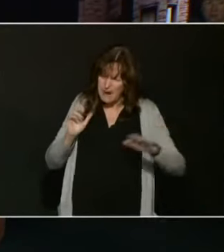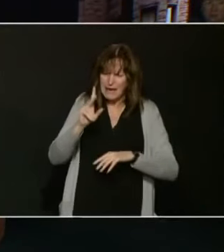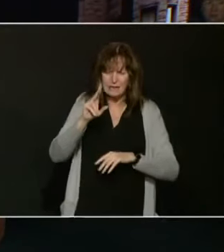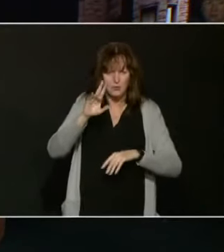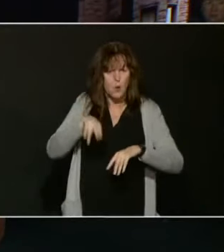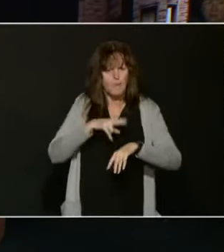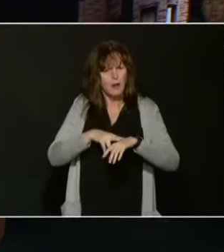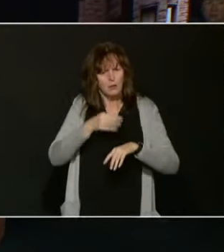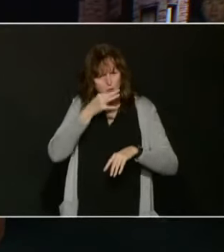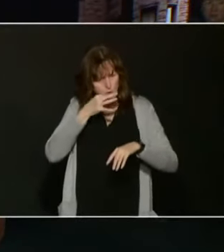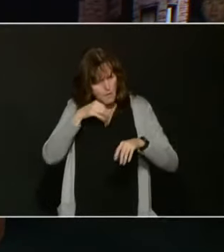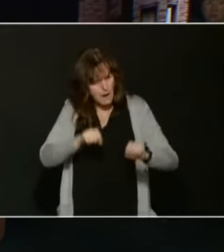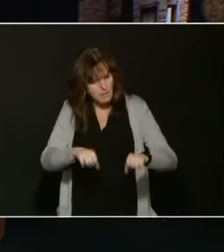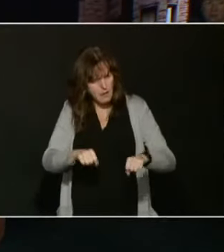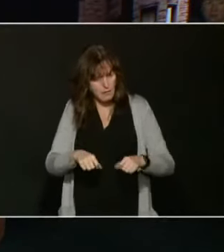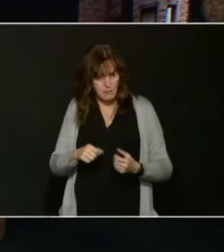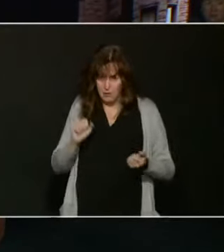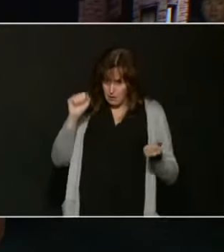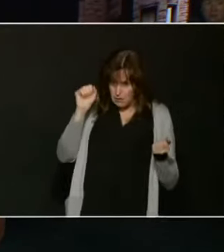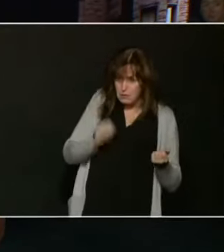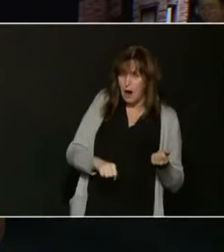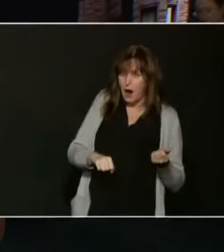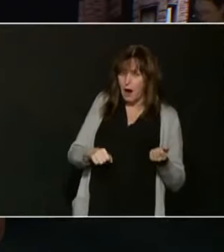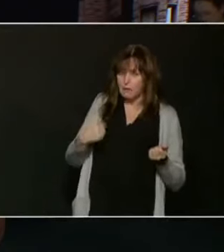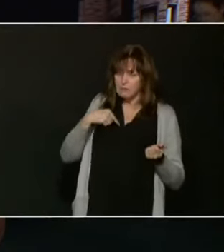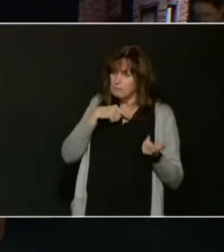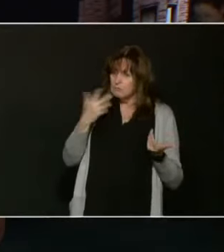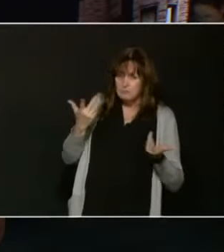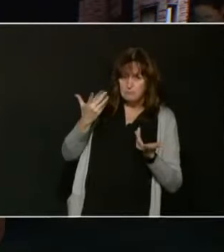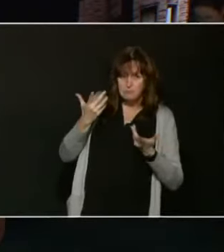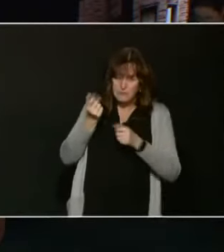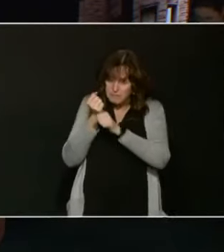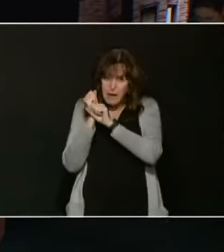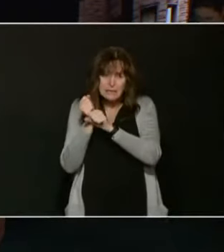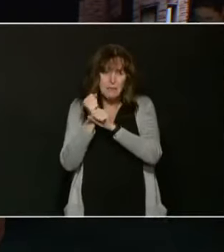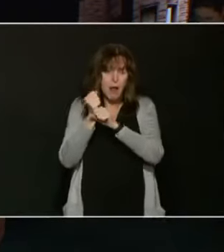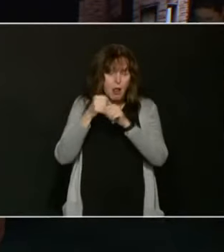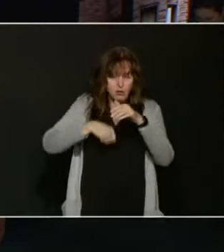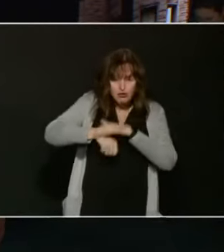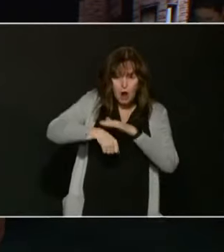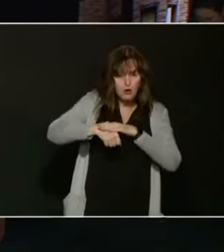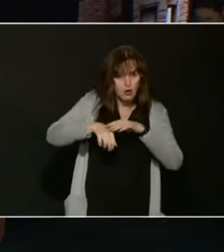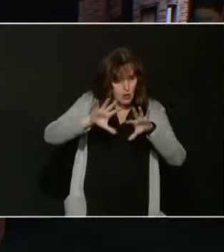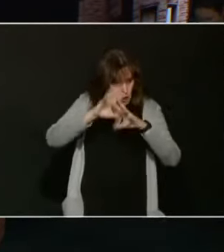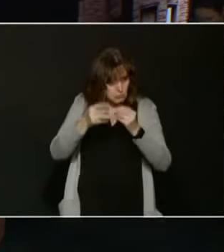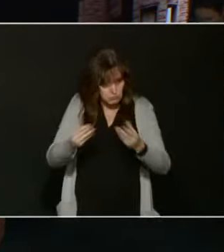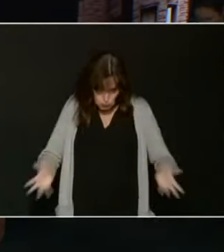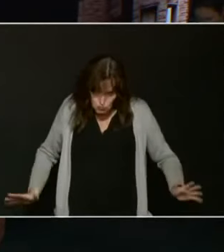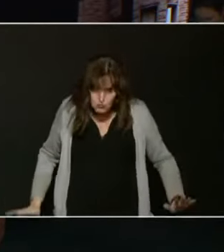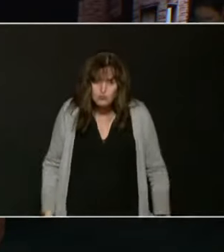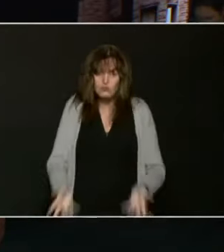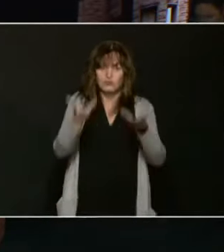children's sports, baseball, soccer, and so forth, you'll rubber stamp that to continue this summer?